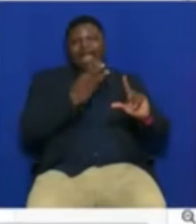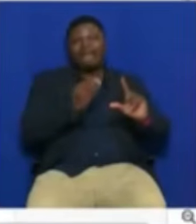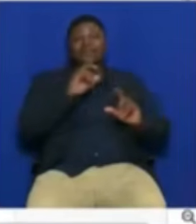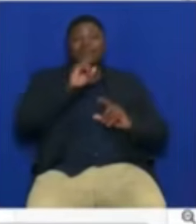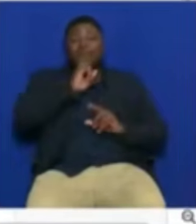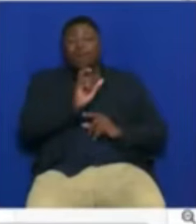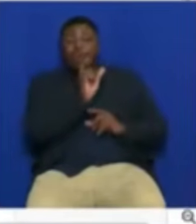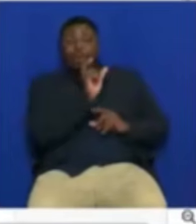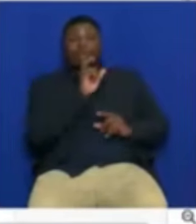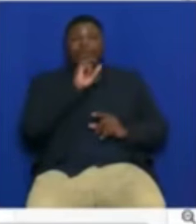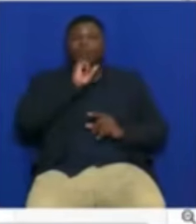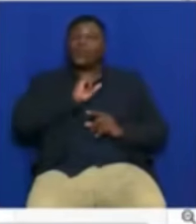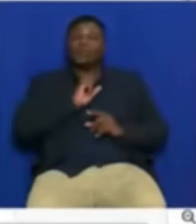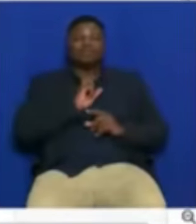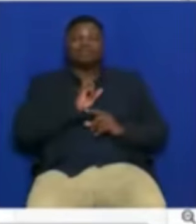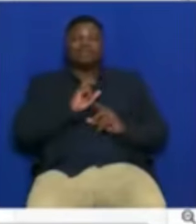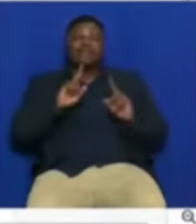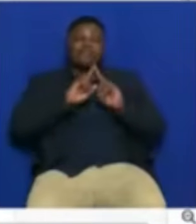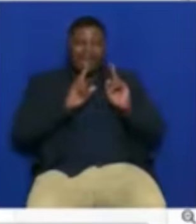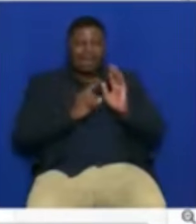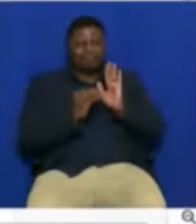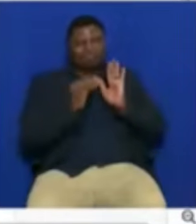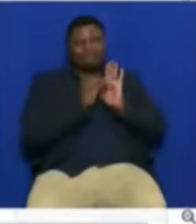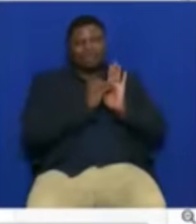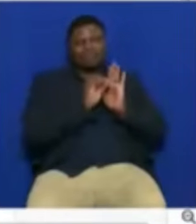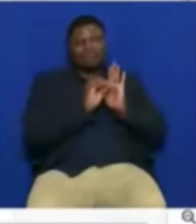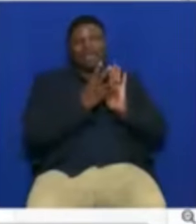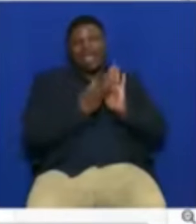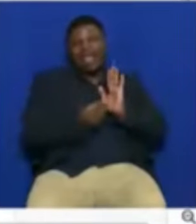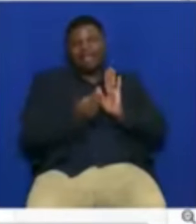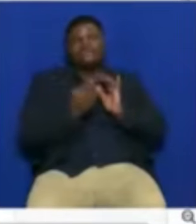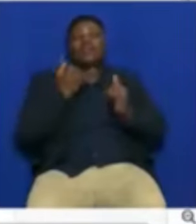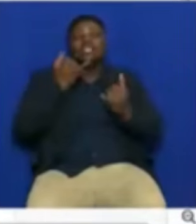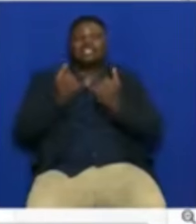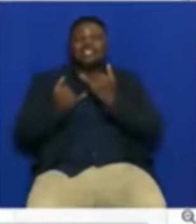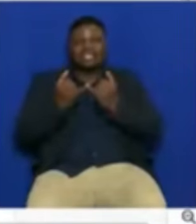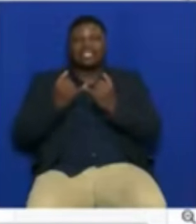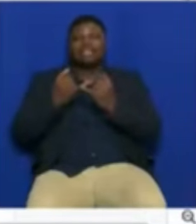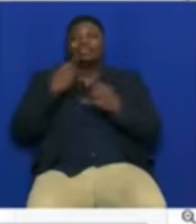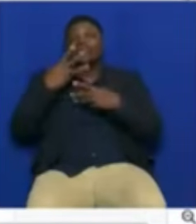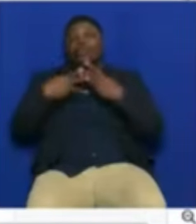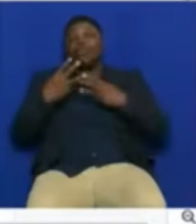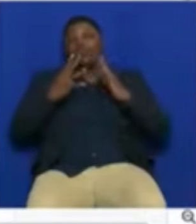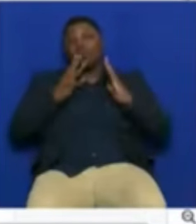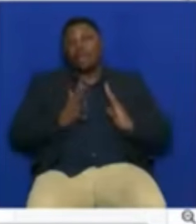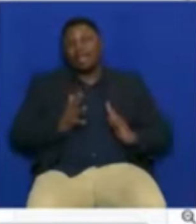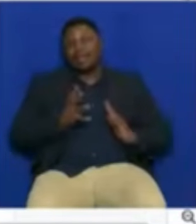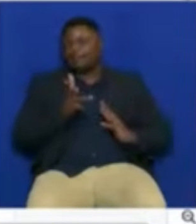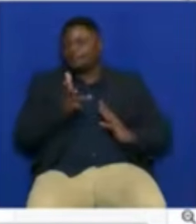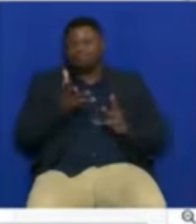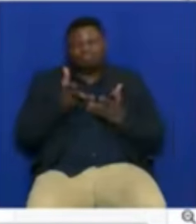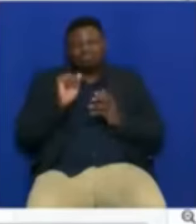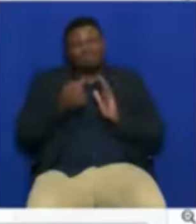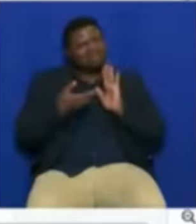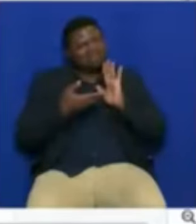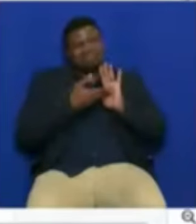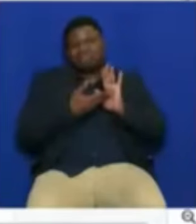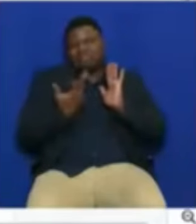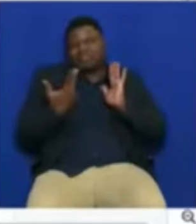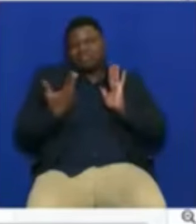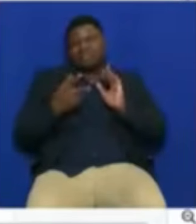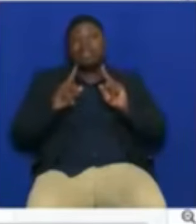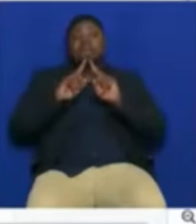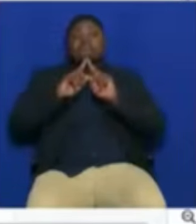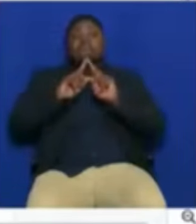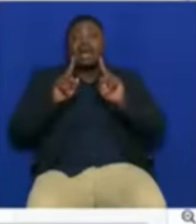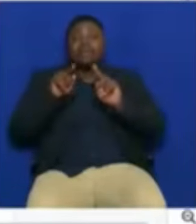I don't want to use other terms. It's on the screen. So that is the substance of it. Not whether the original